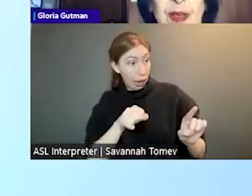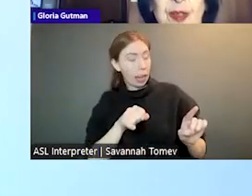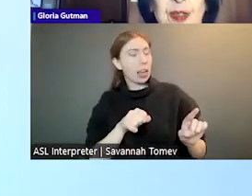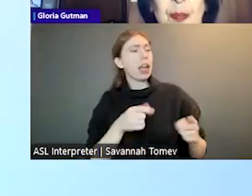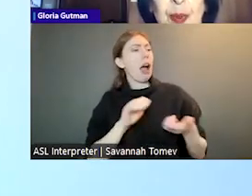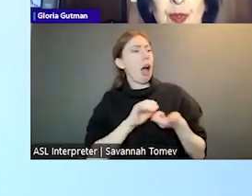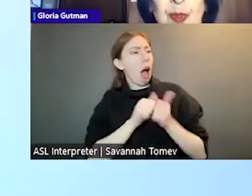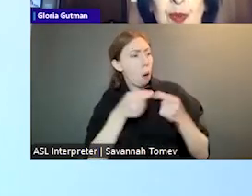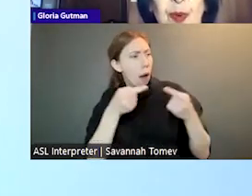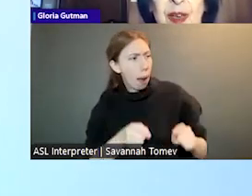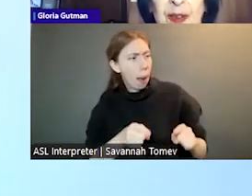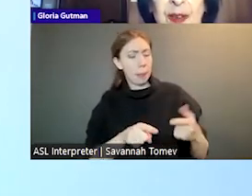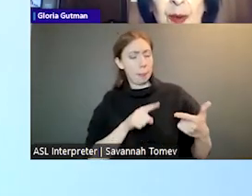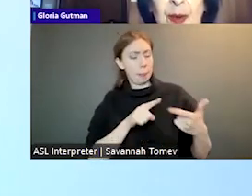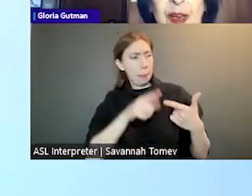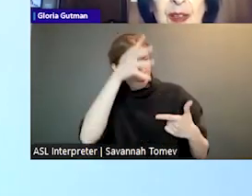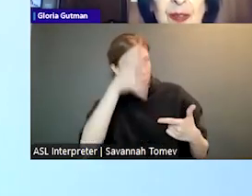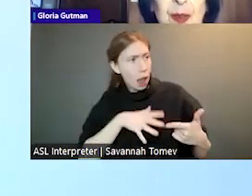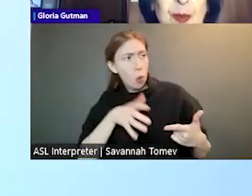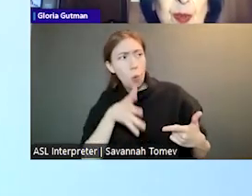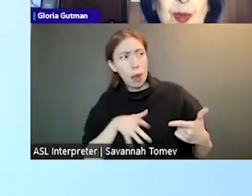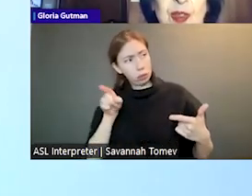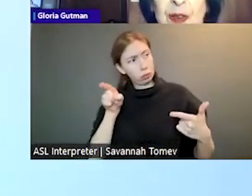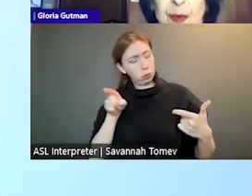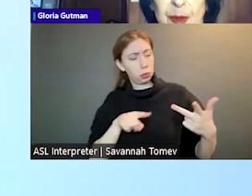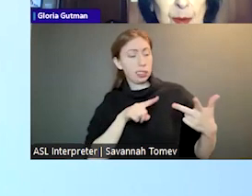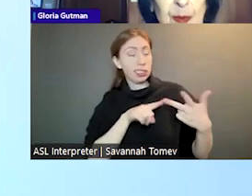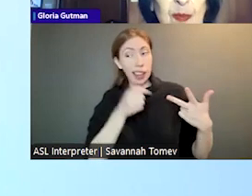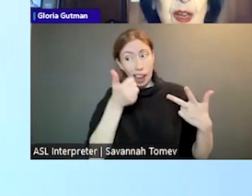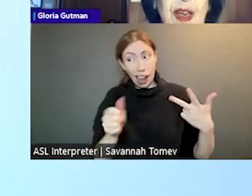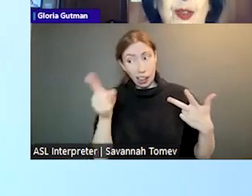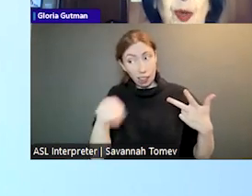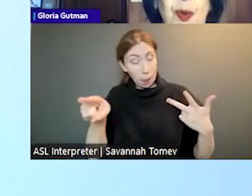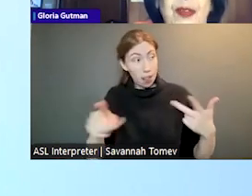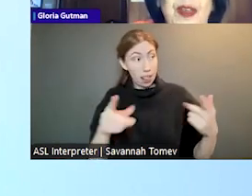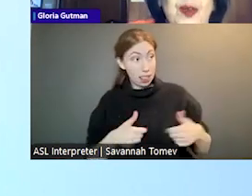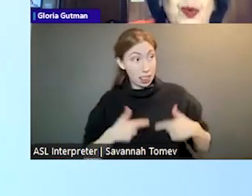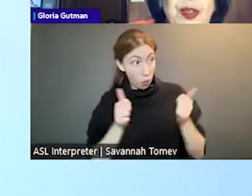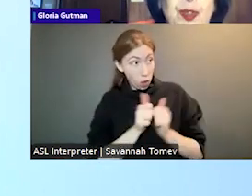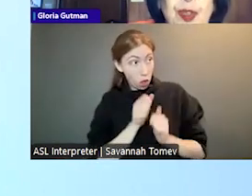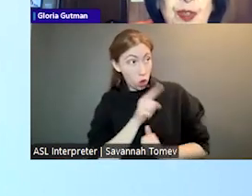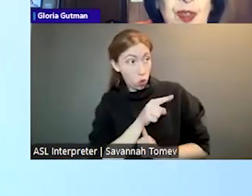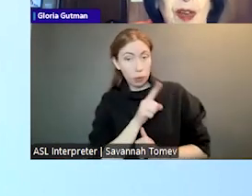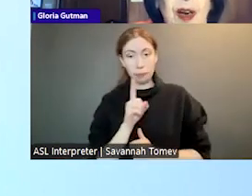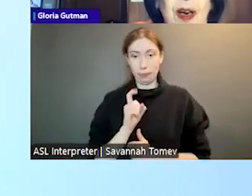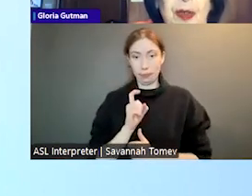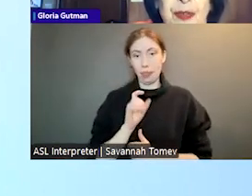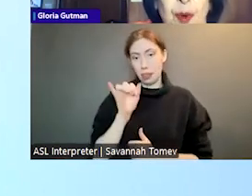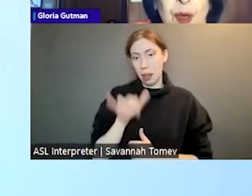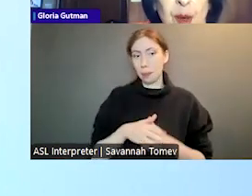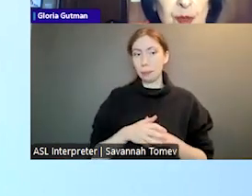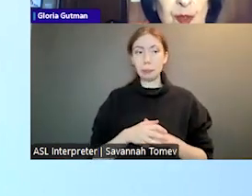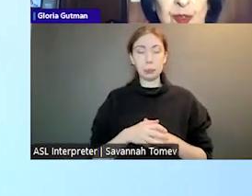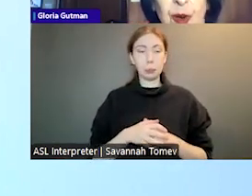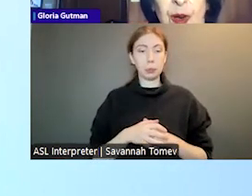female? Did that person or any of those persons live with you? So the questions, the